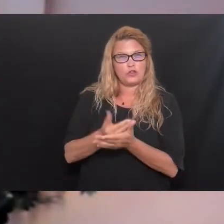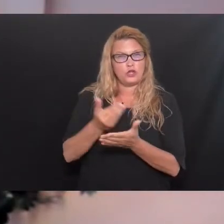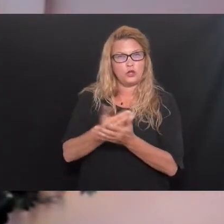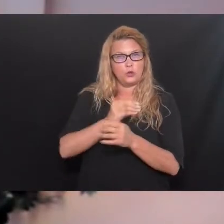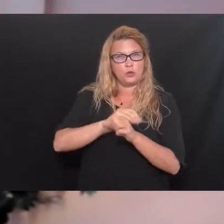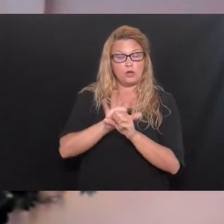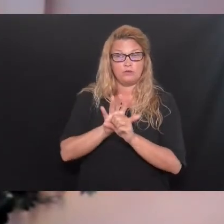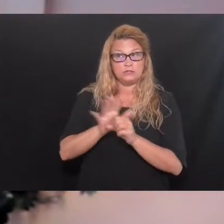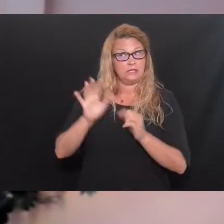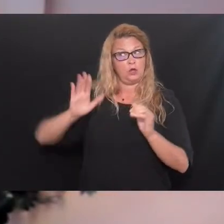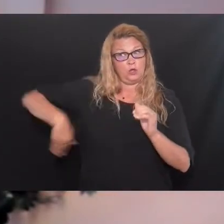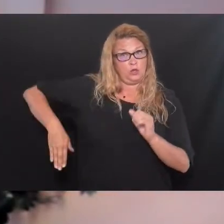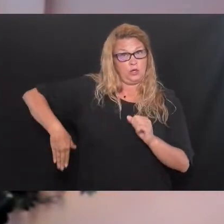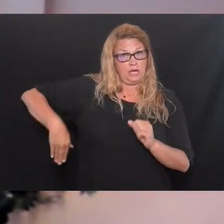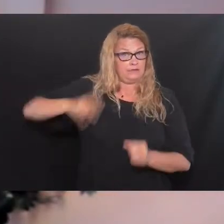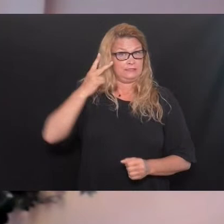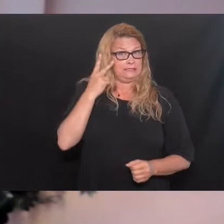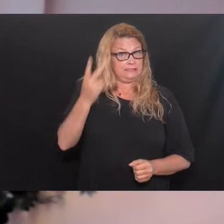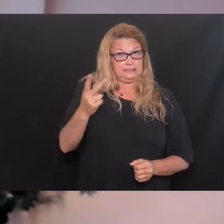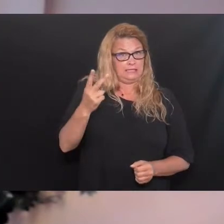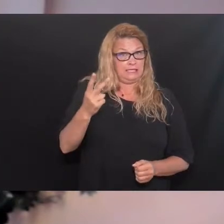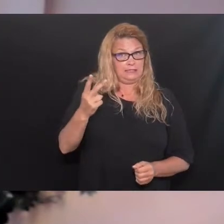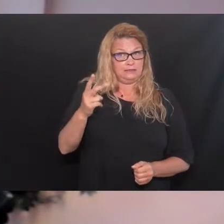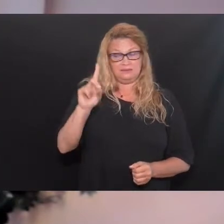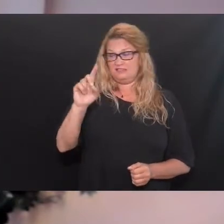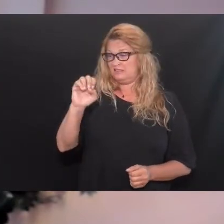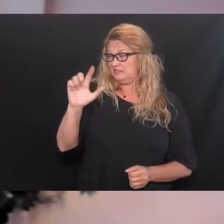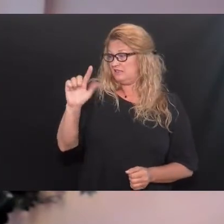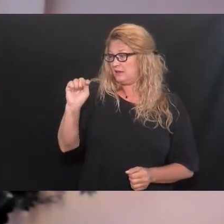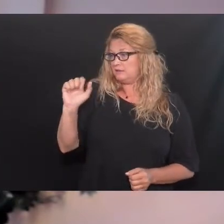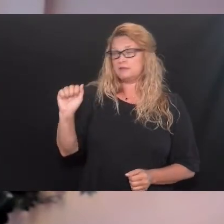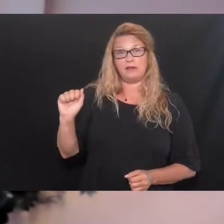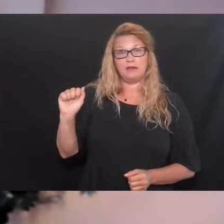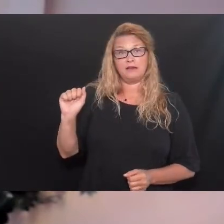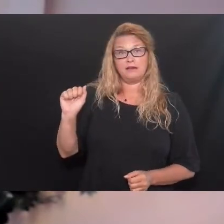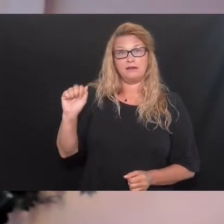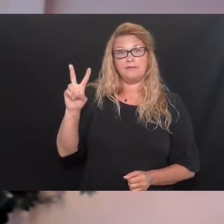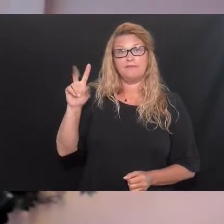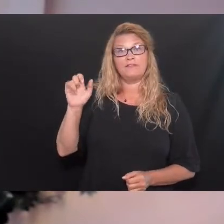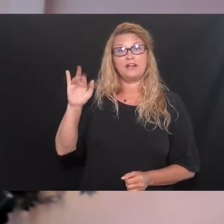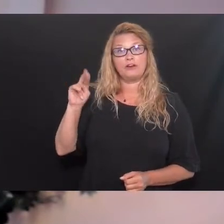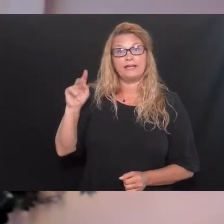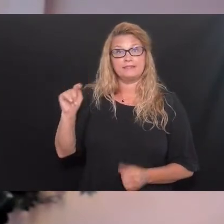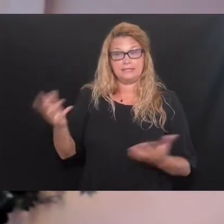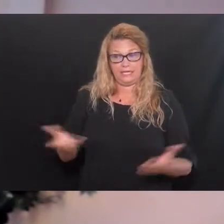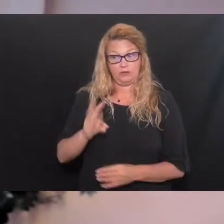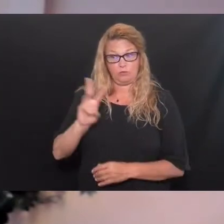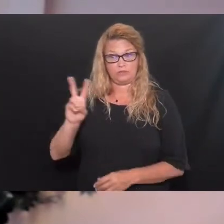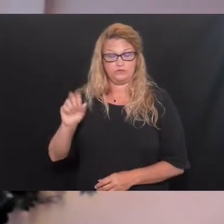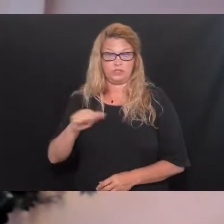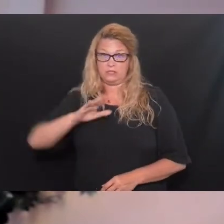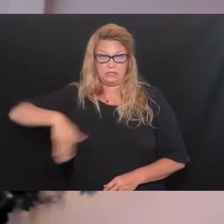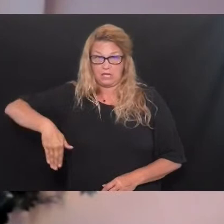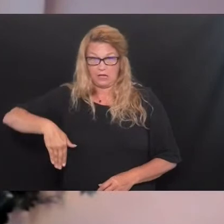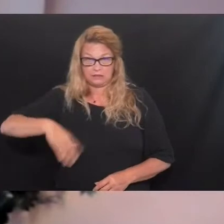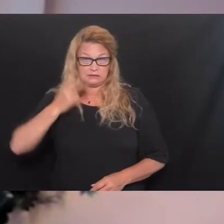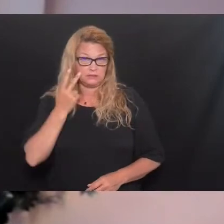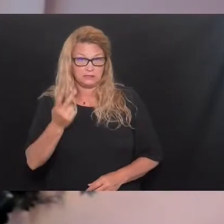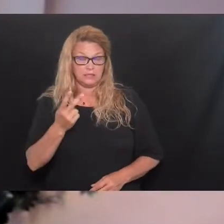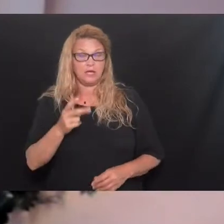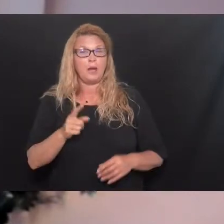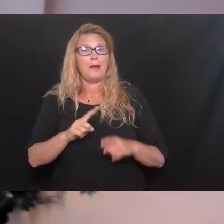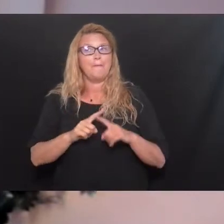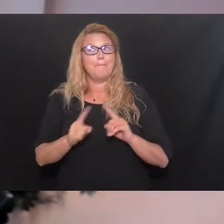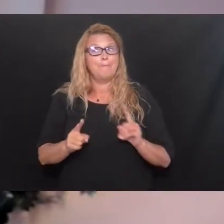of this variant, the Delta variant that came from India in West Virginia. But we know as